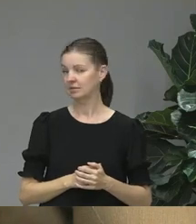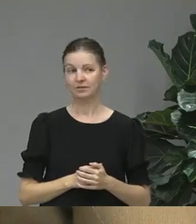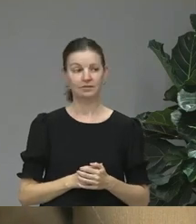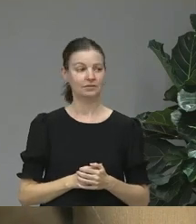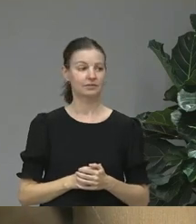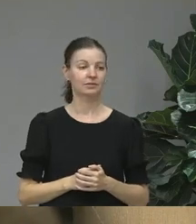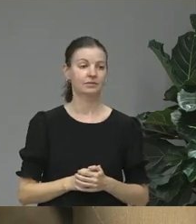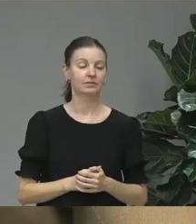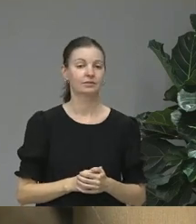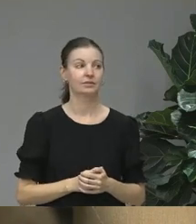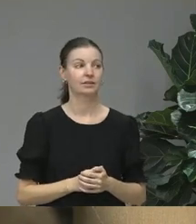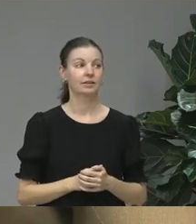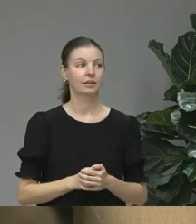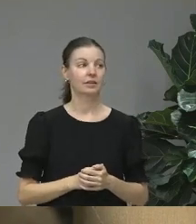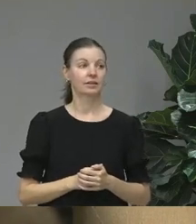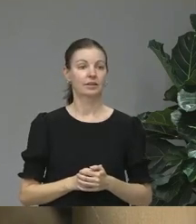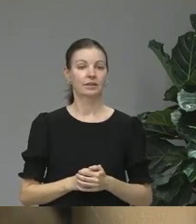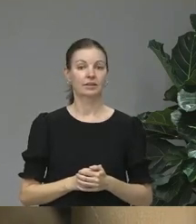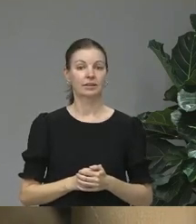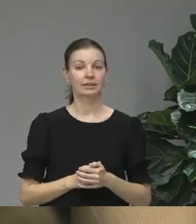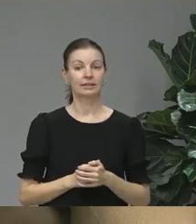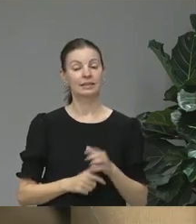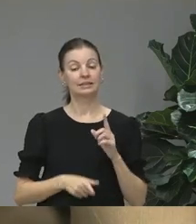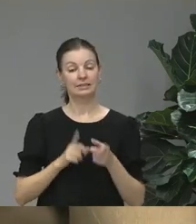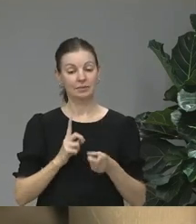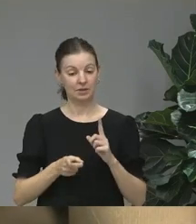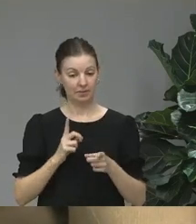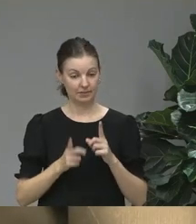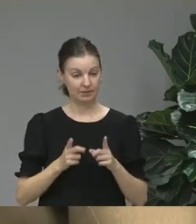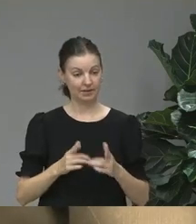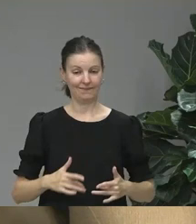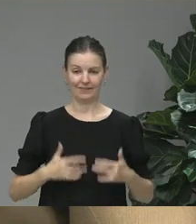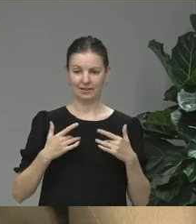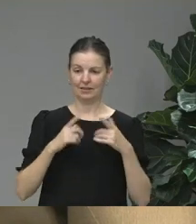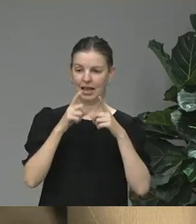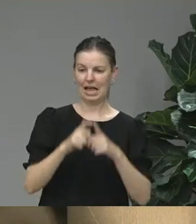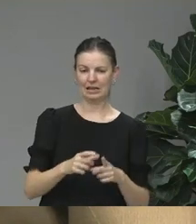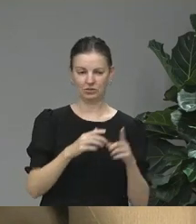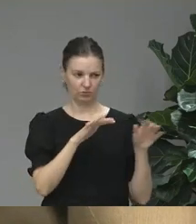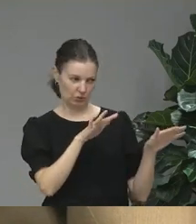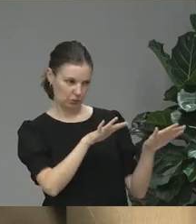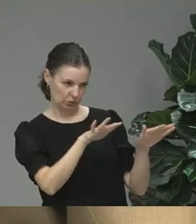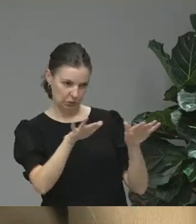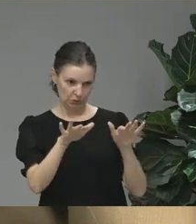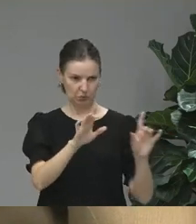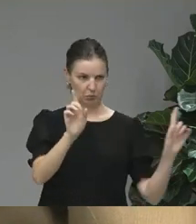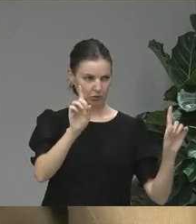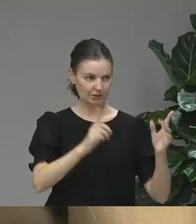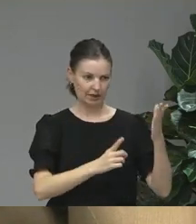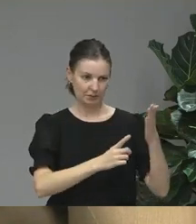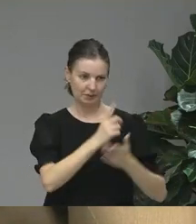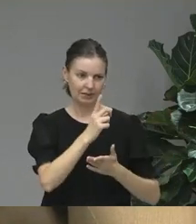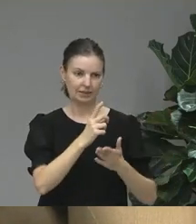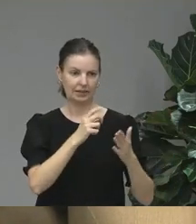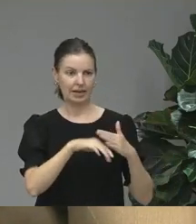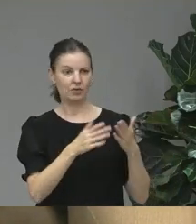I mean, I think from where I sit, sometimes it's difficult to gauge what's happening